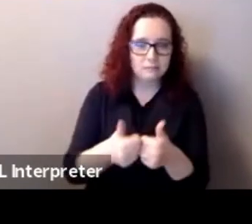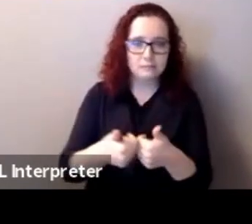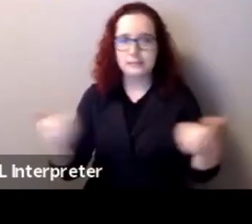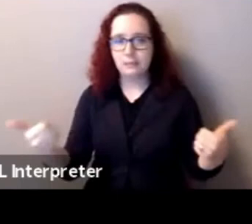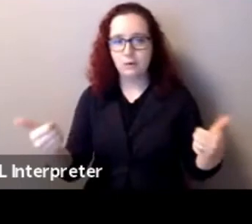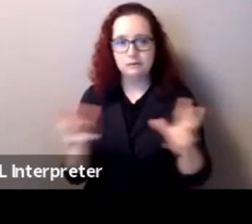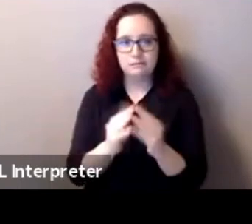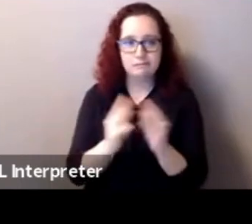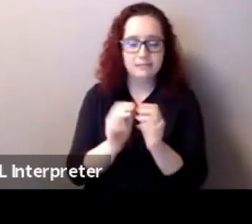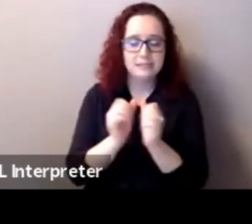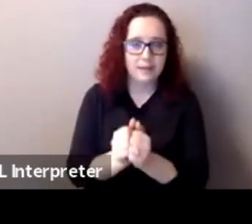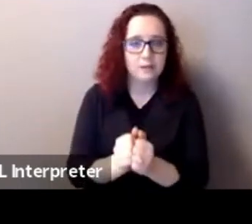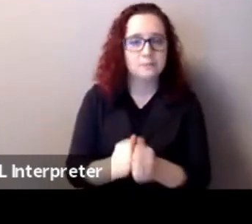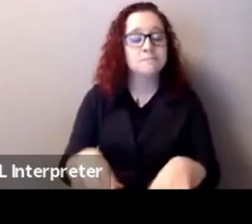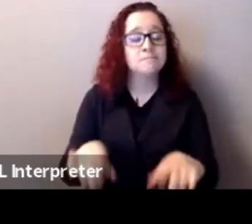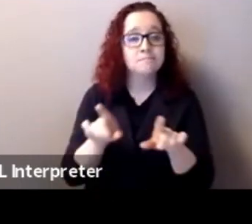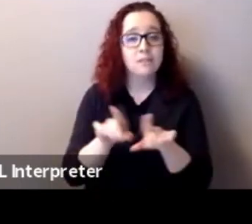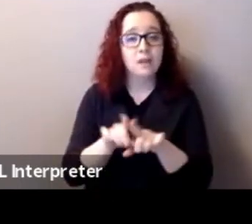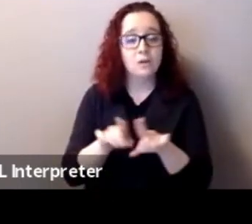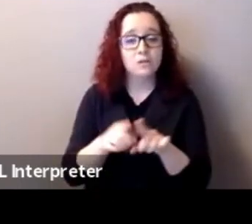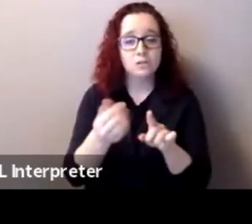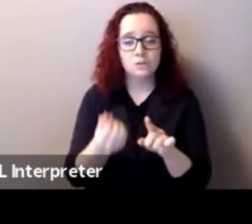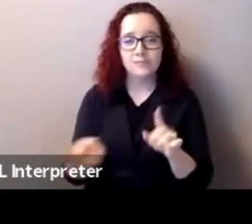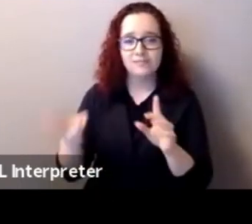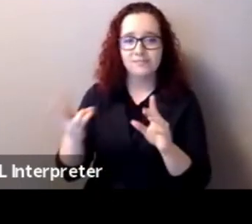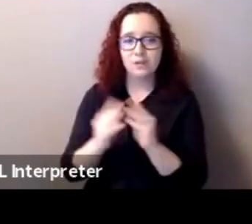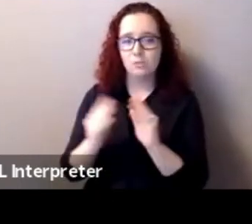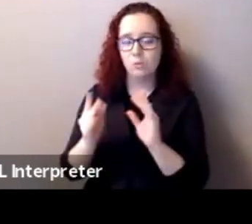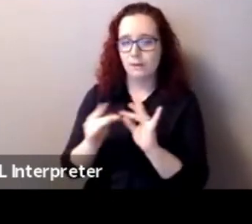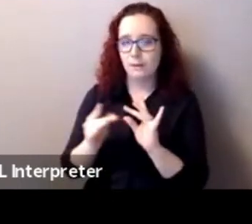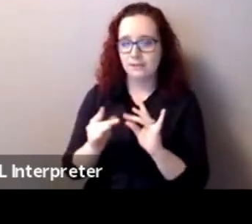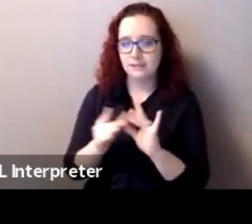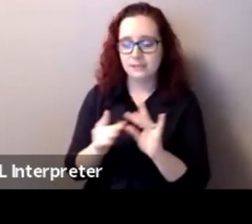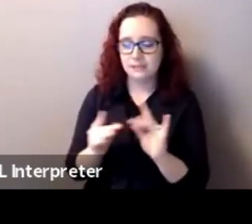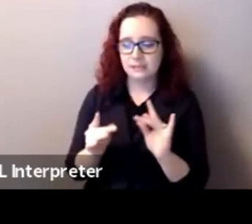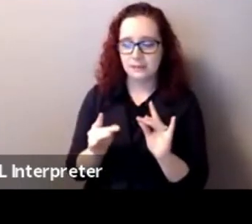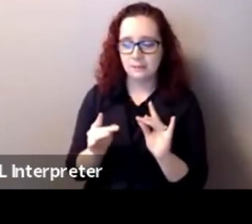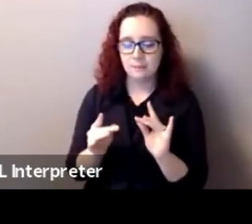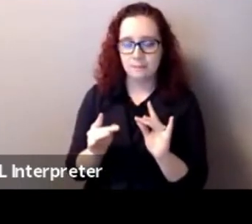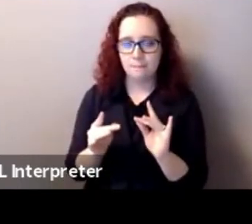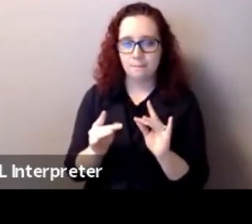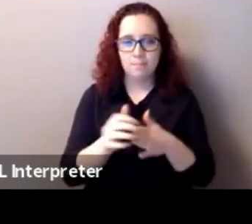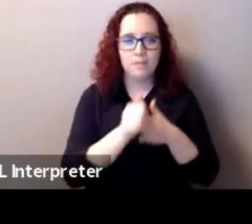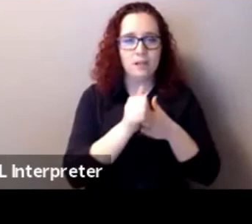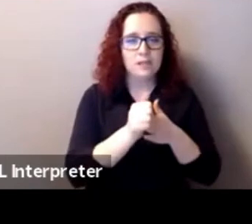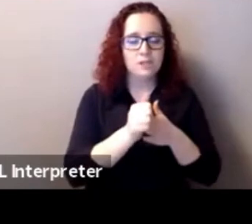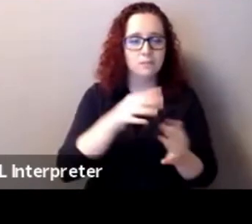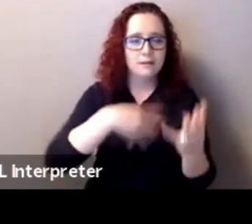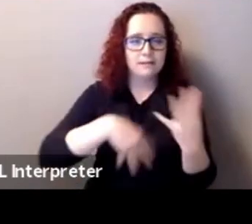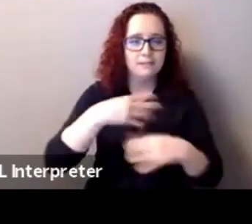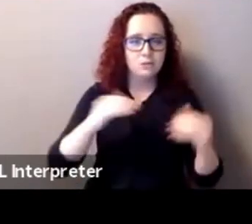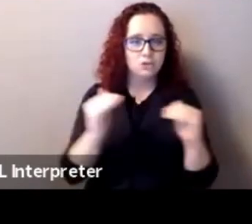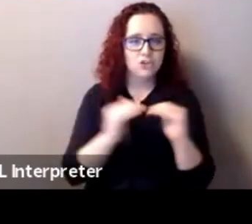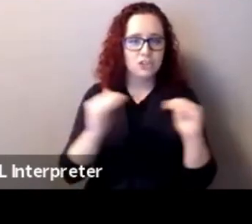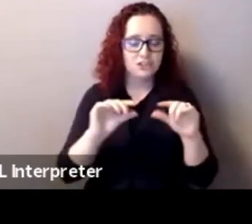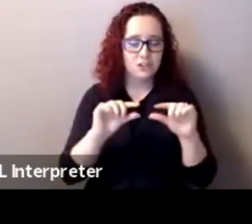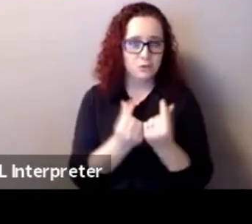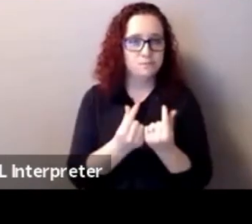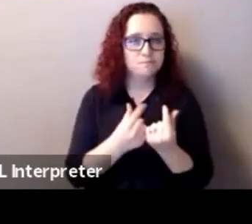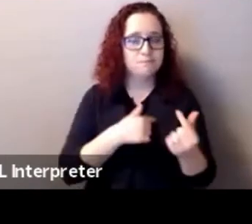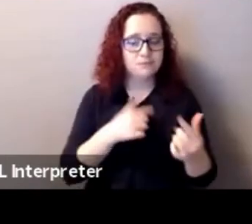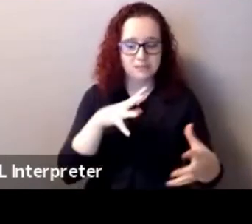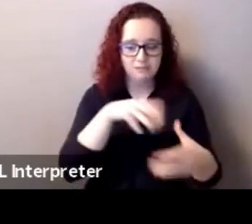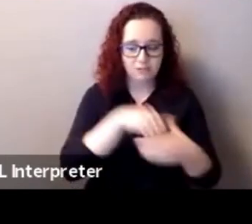which I was on as well, if I may just say a few more things, is just the leadership and social justice group. I was